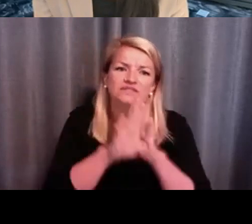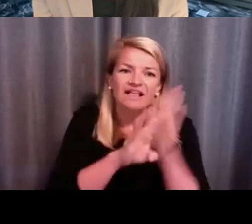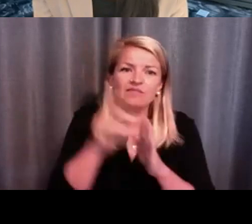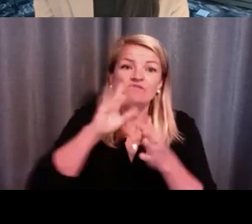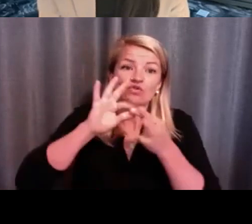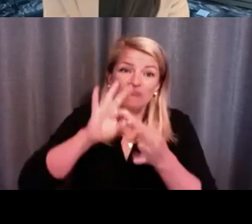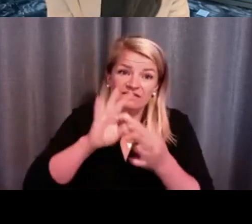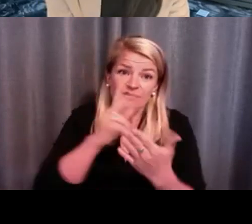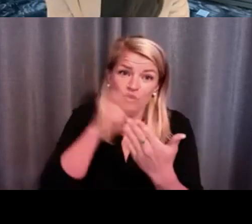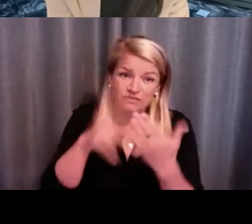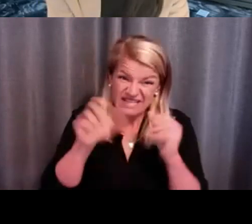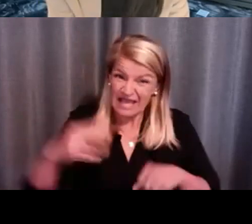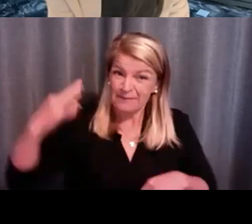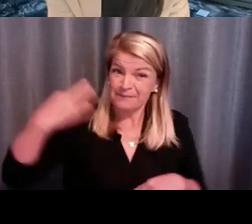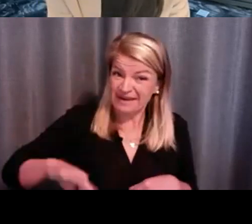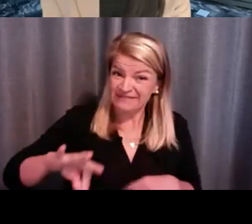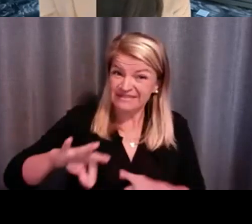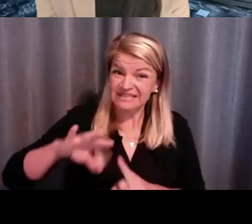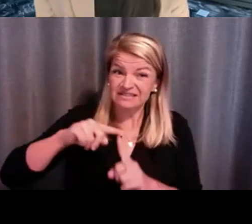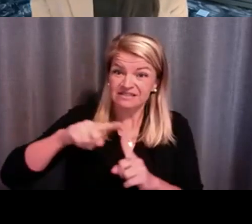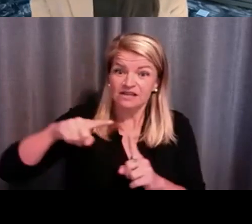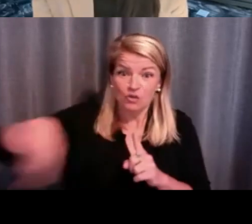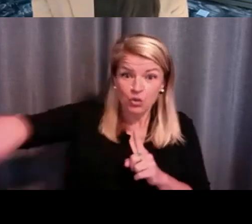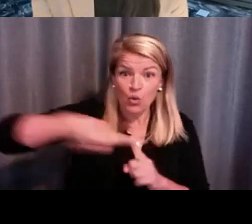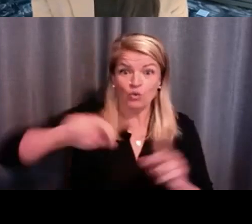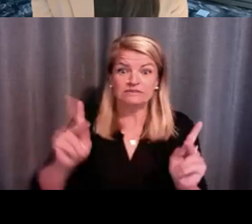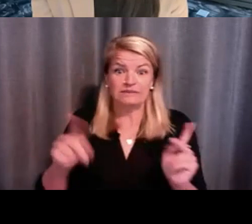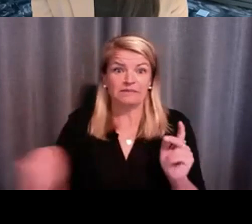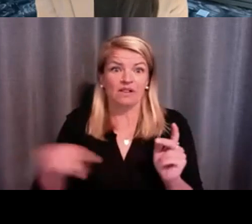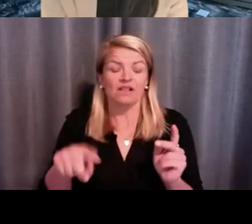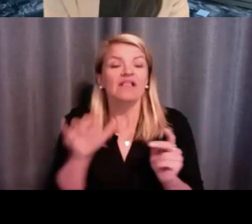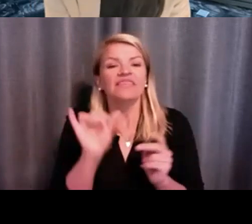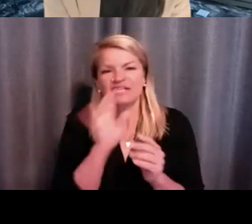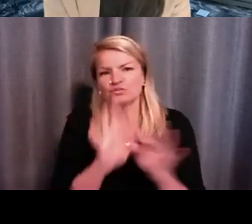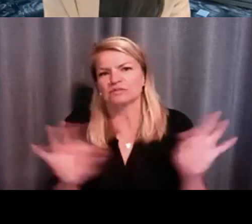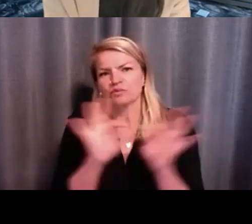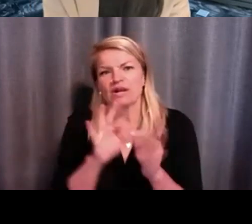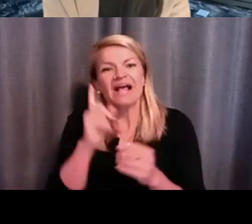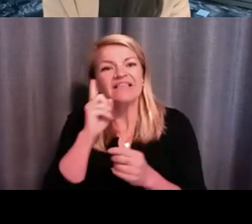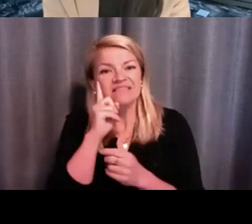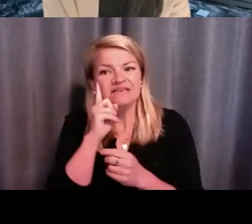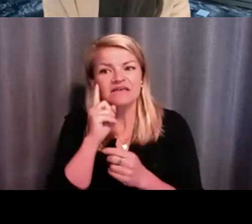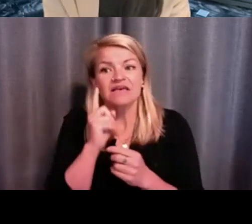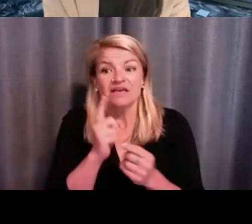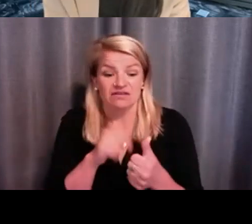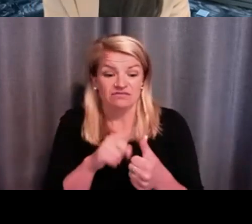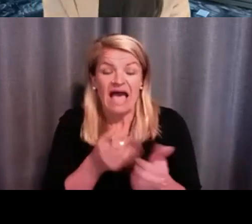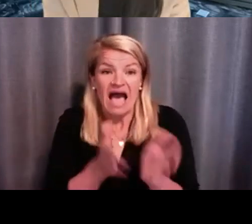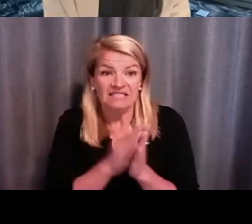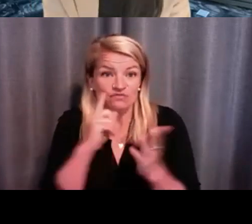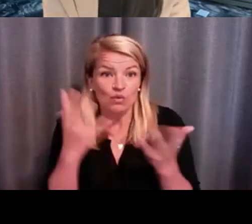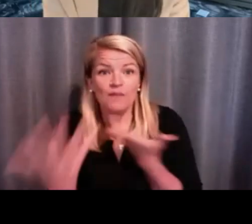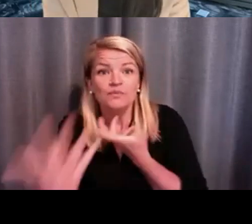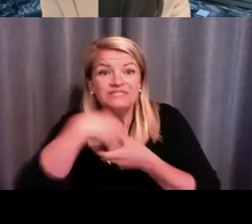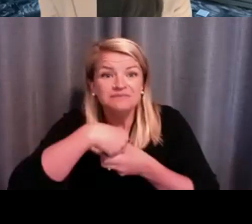can be of benefit to beneficiaries. And what it asks for is participation,